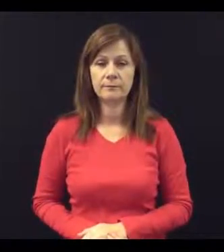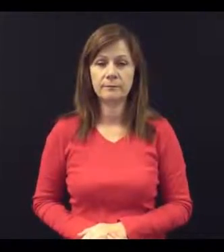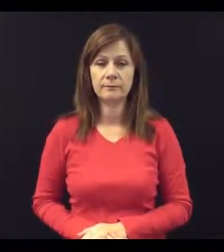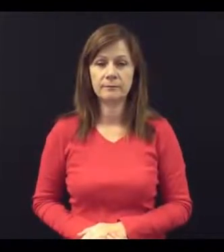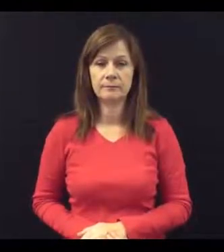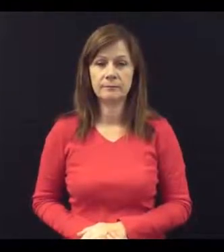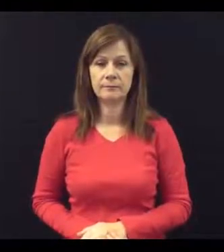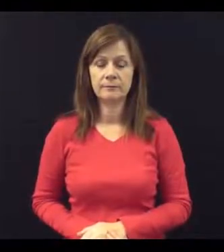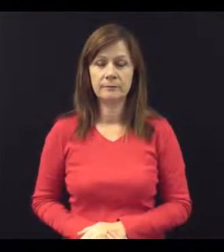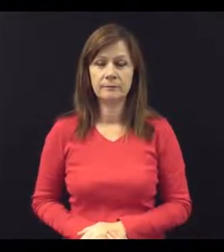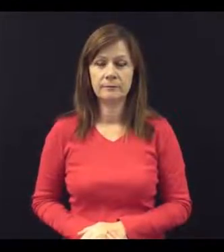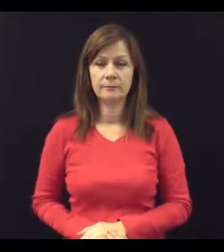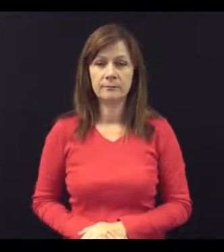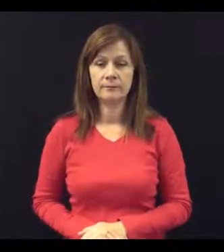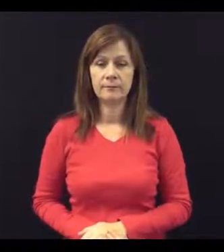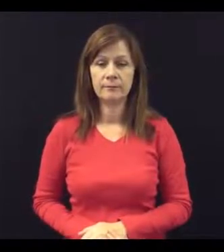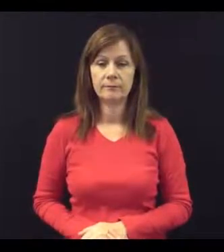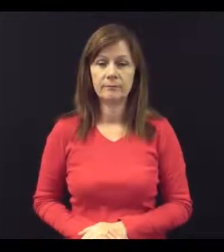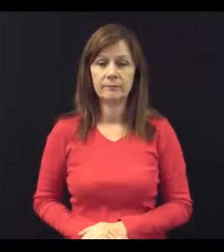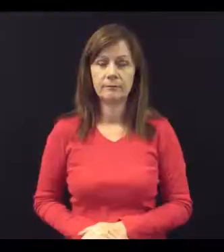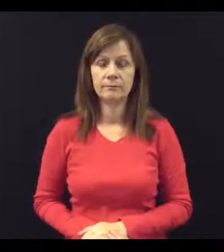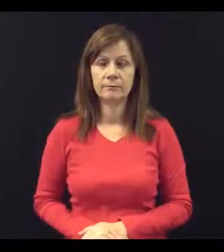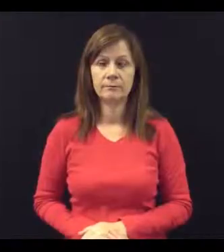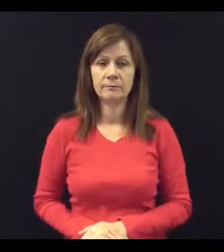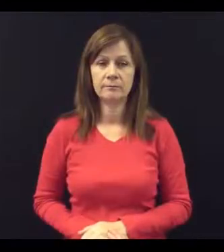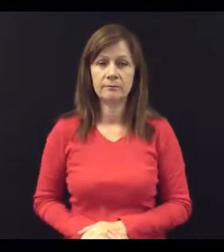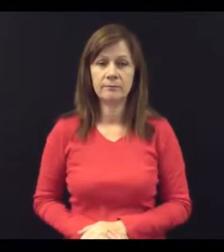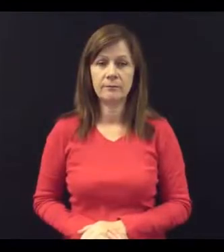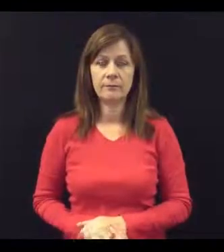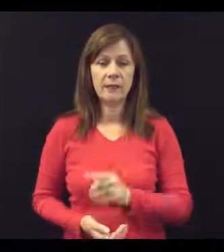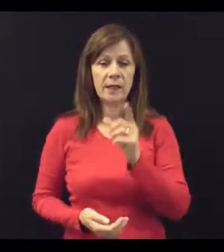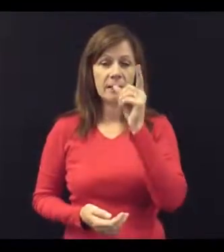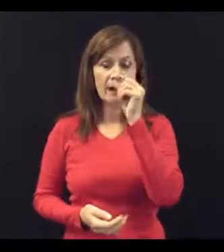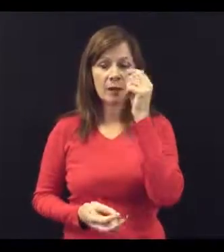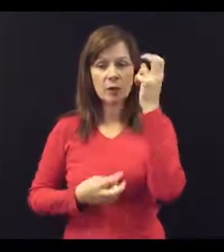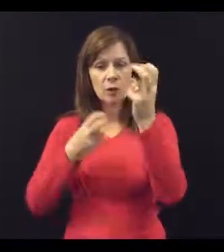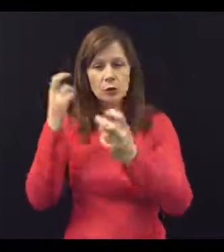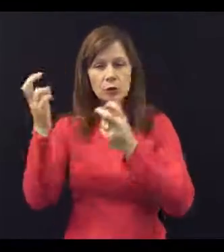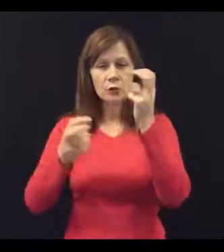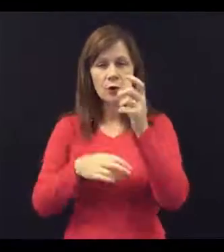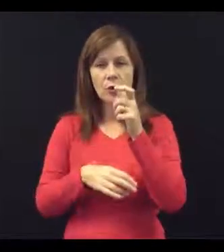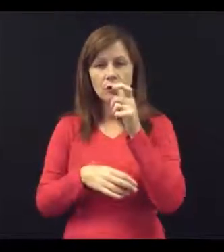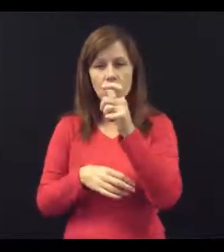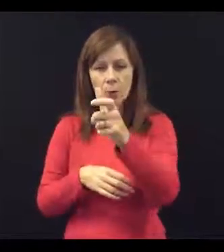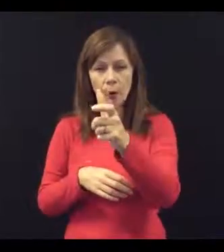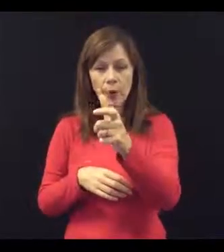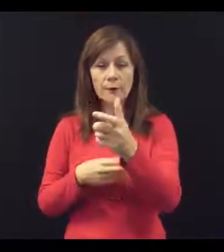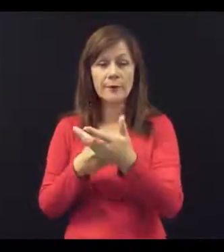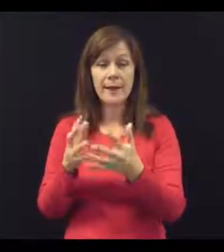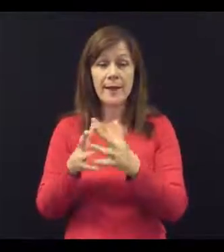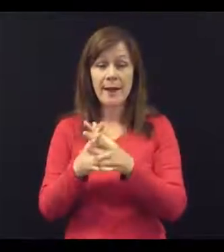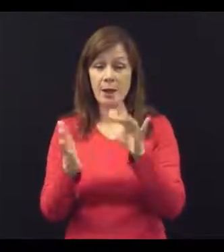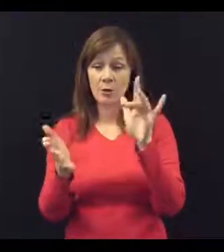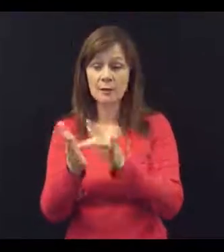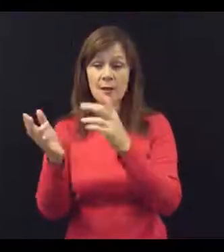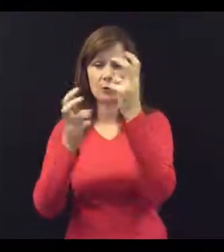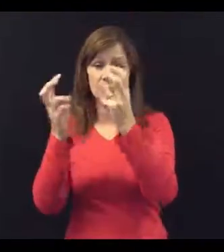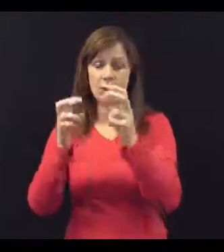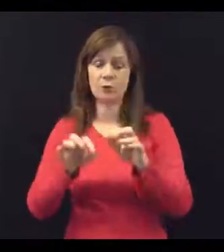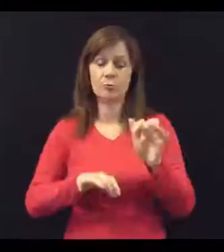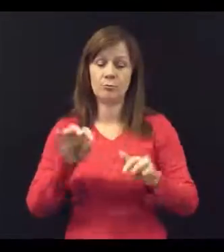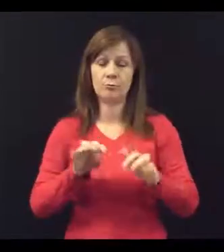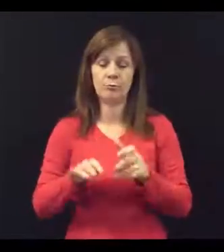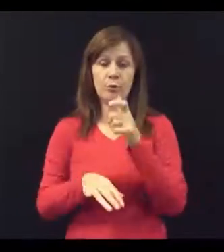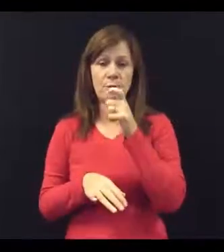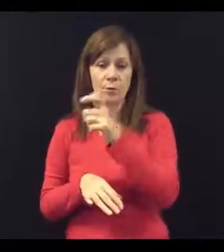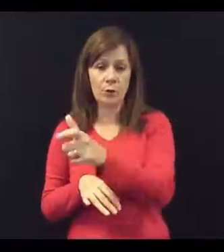outline. Tap anywhere on the book to hide the font menu. You can search the book for any word by tapping on the Search button, typing